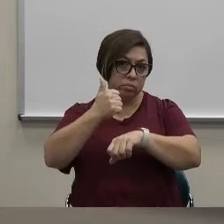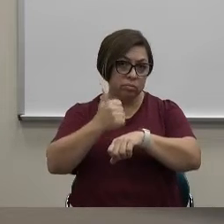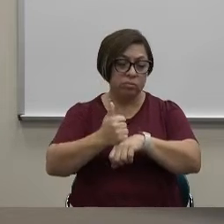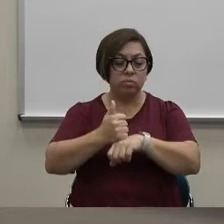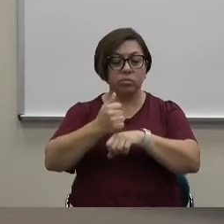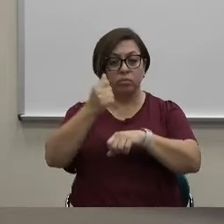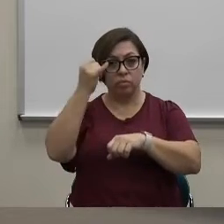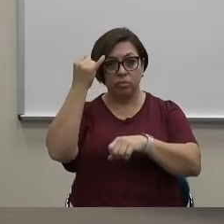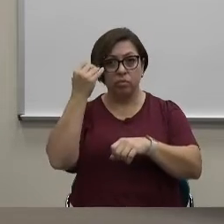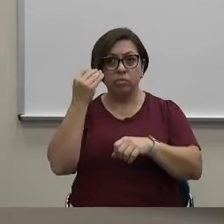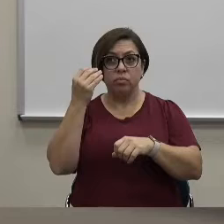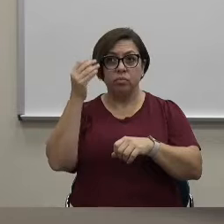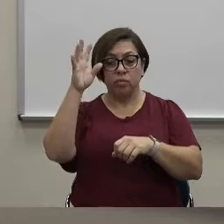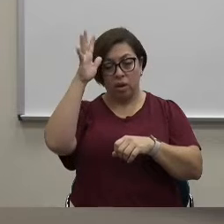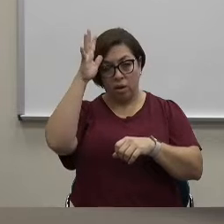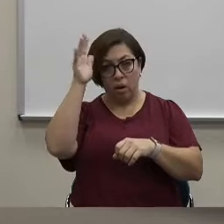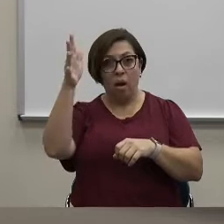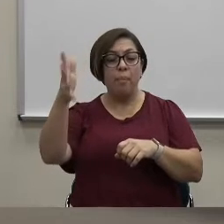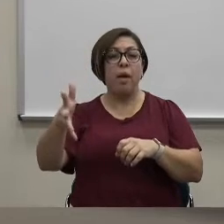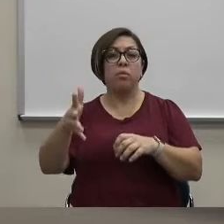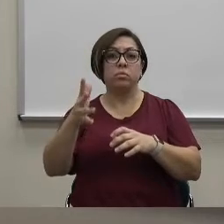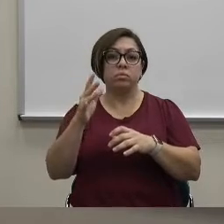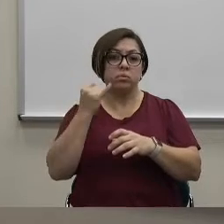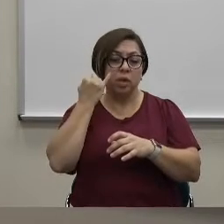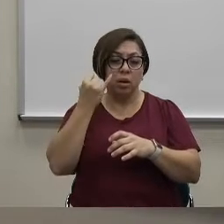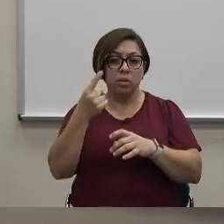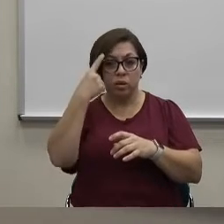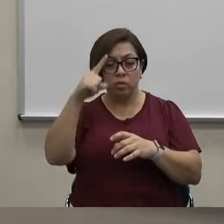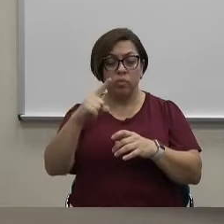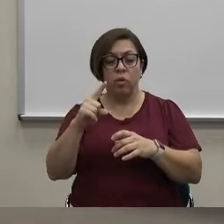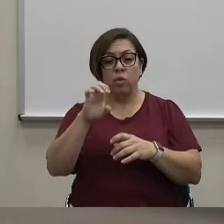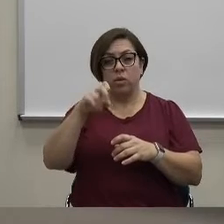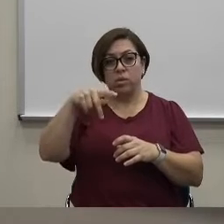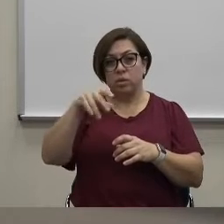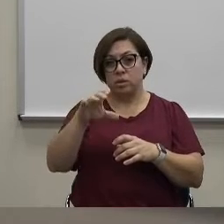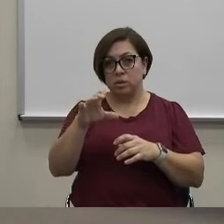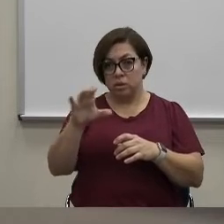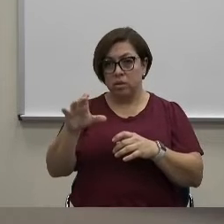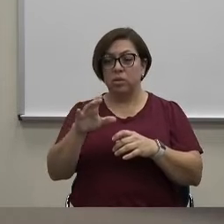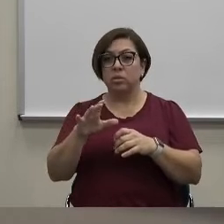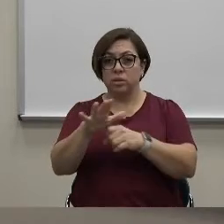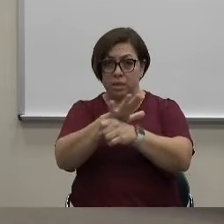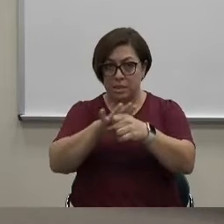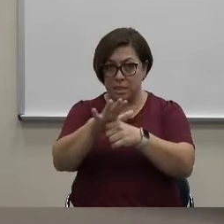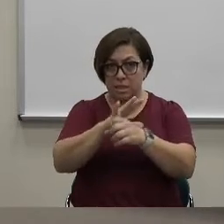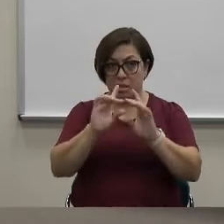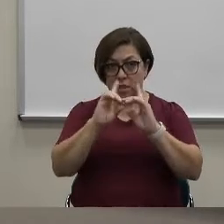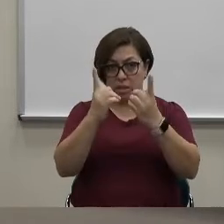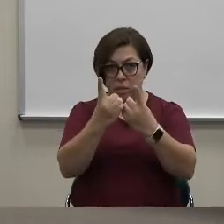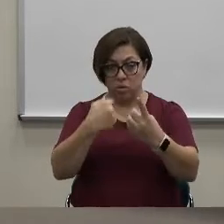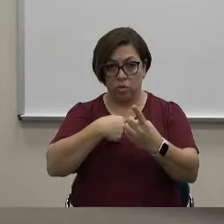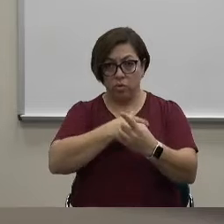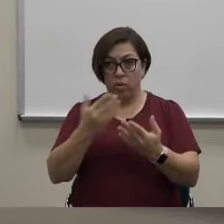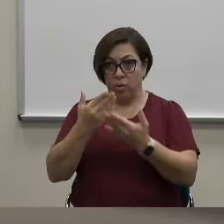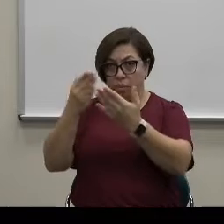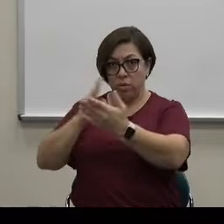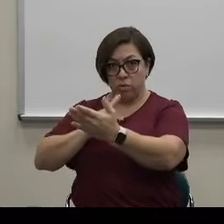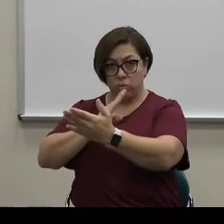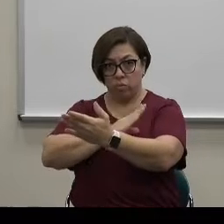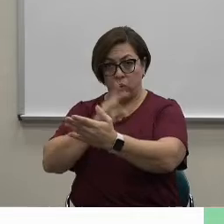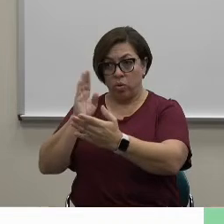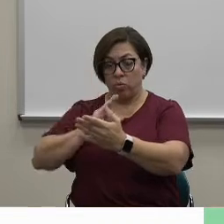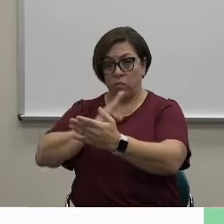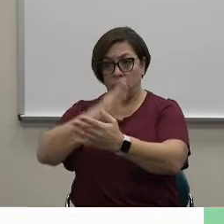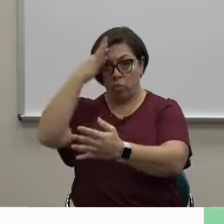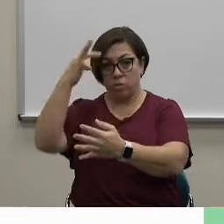ideas for maps to redistrict the community college district. And then those will be recommended to the board, and then the board will make its